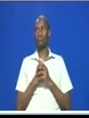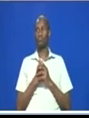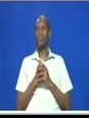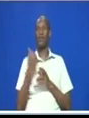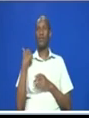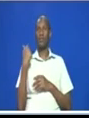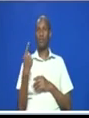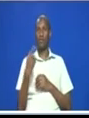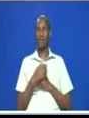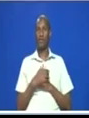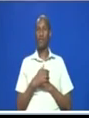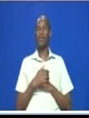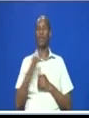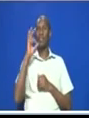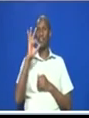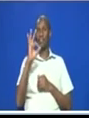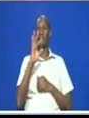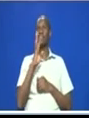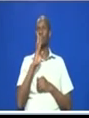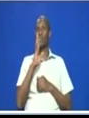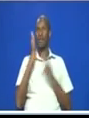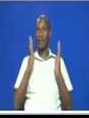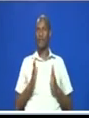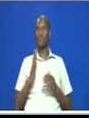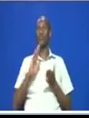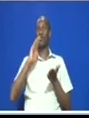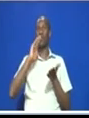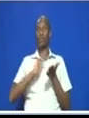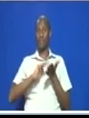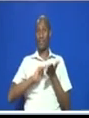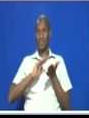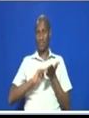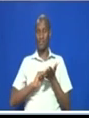Number 1, 3 speakers you have recommended,